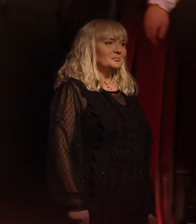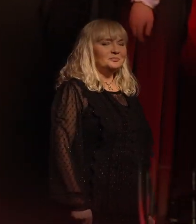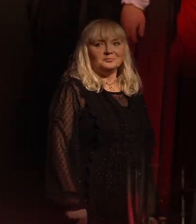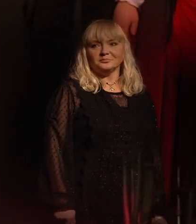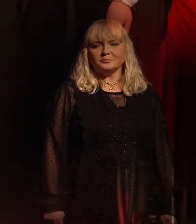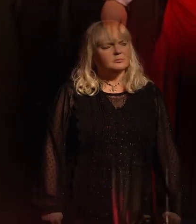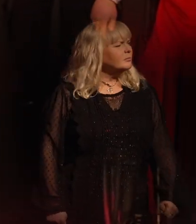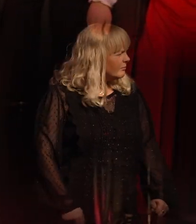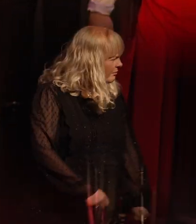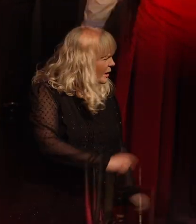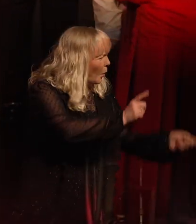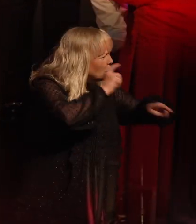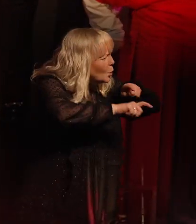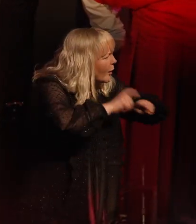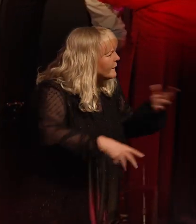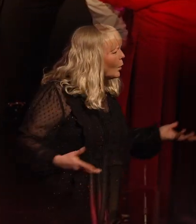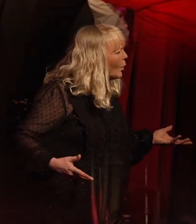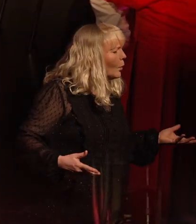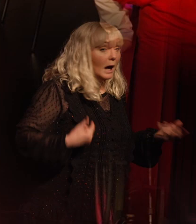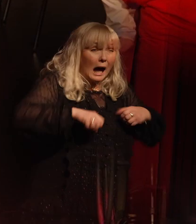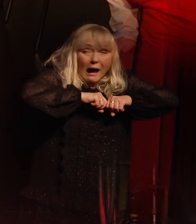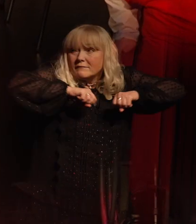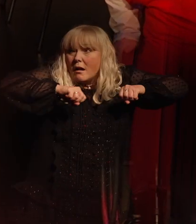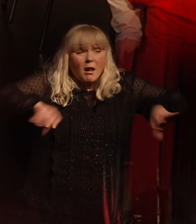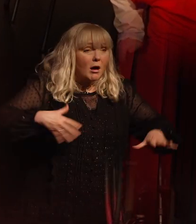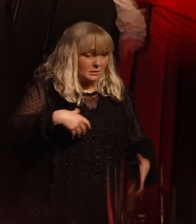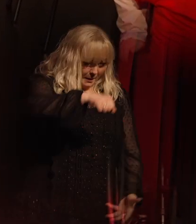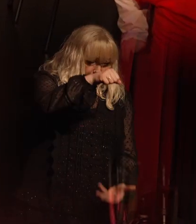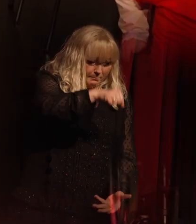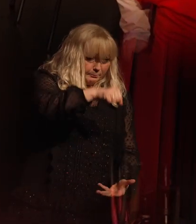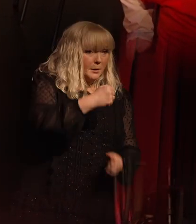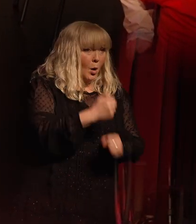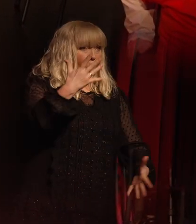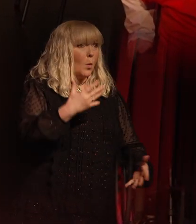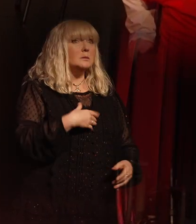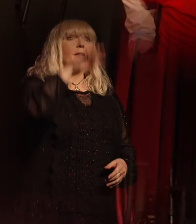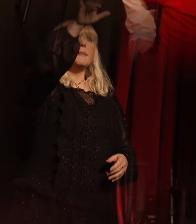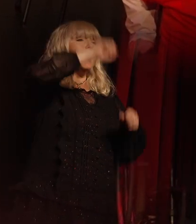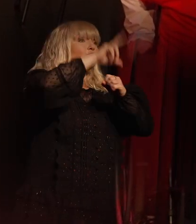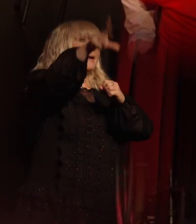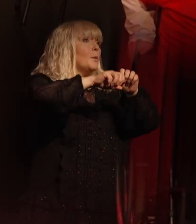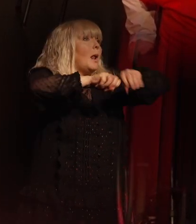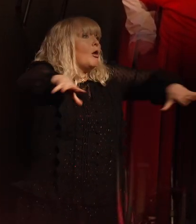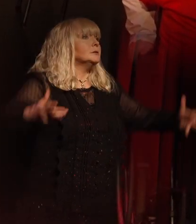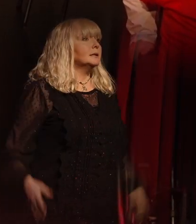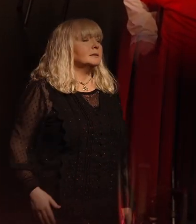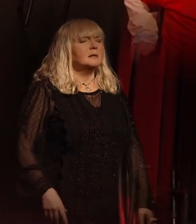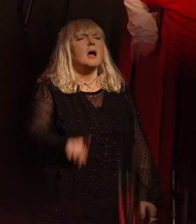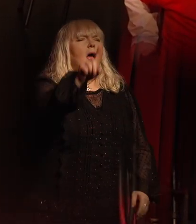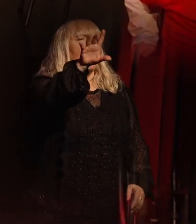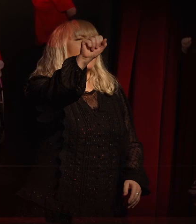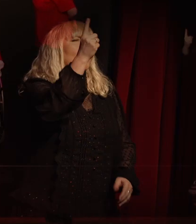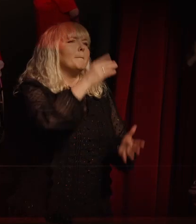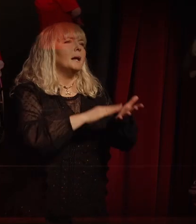What are you looking for? My crock of gold. I lost it over the rainbow and now I can't find it anywhere. Just get a minute, we'll help you look